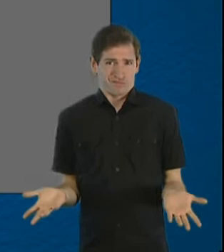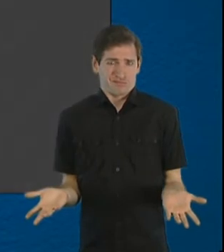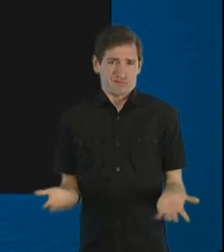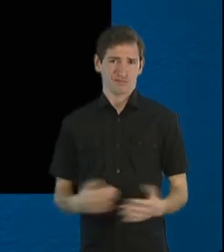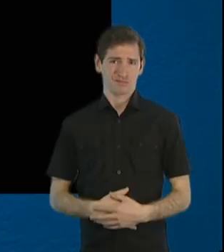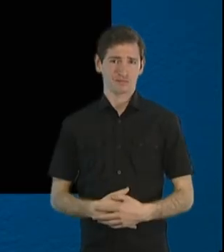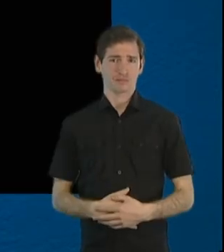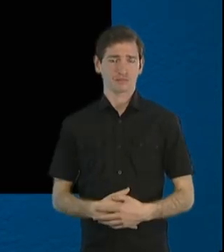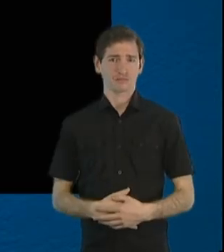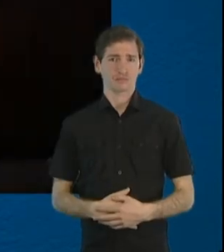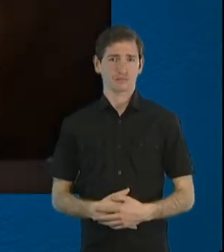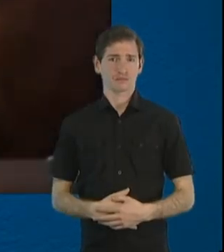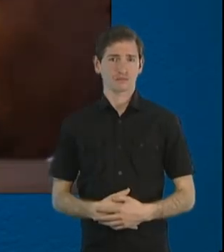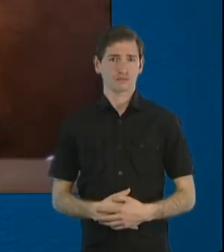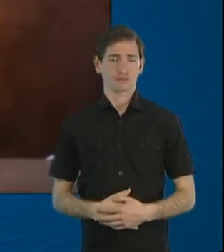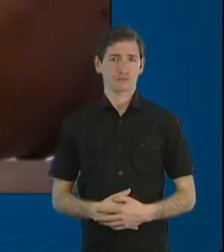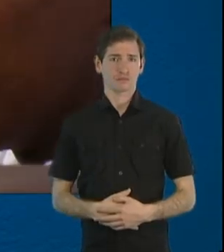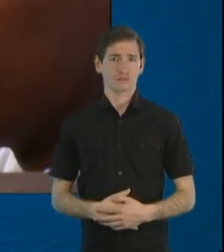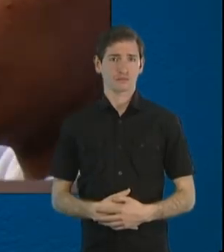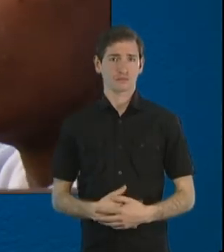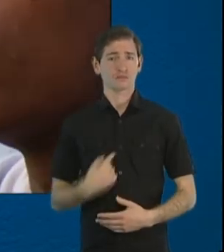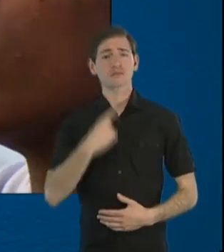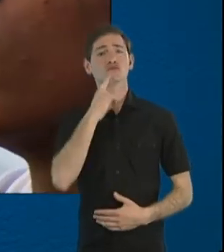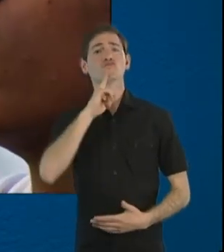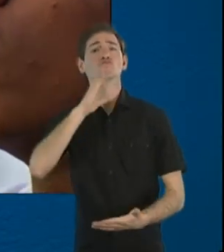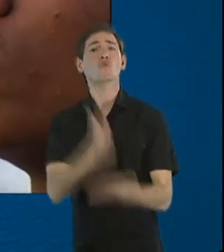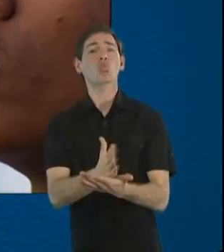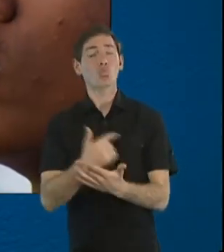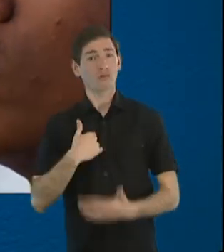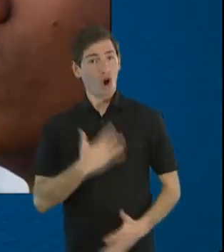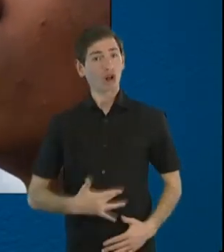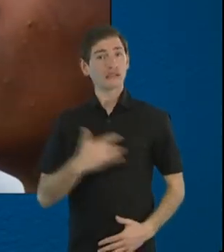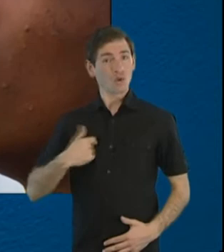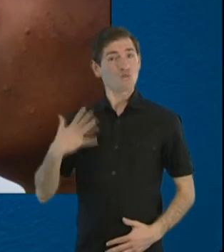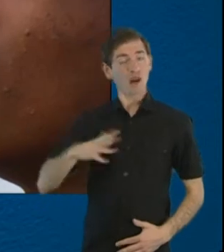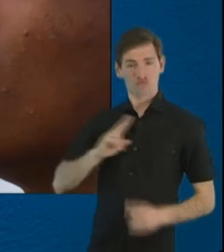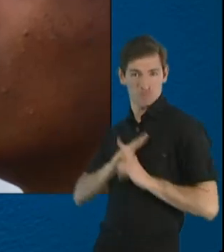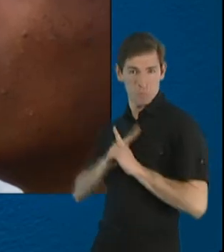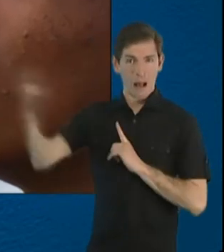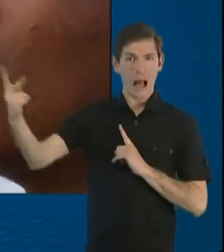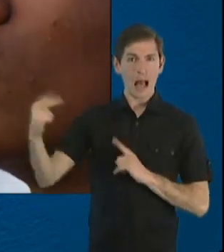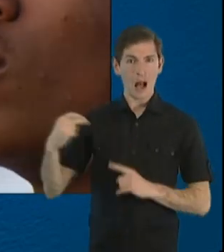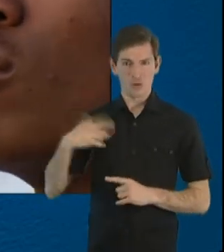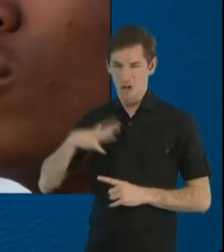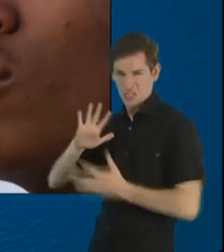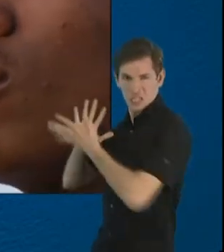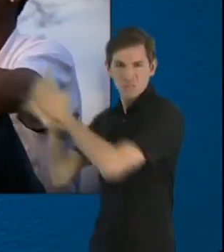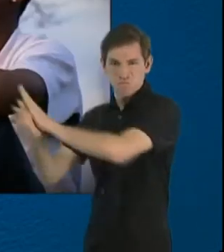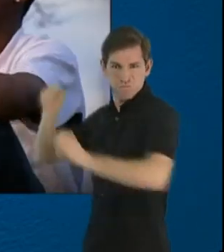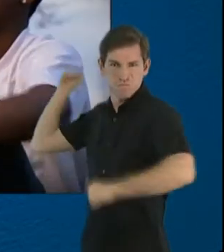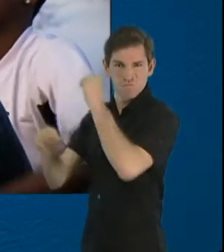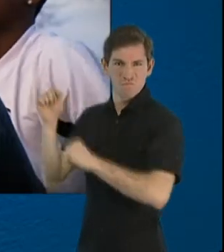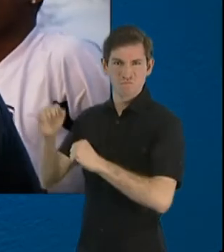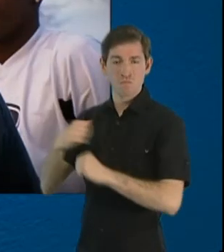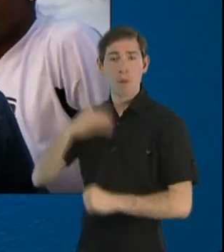I don't see the point at all. I'm not gonna lie, I wanted to get back at him, like do him some damage, and my mum was